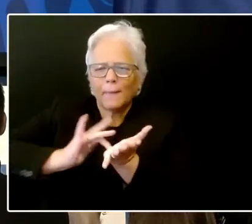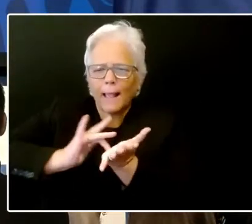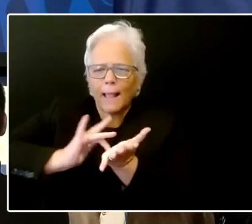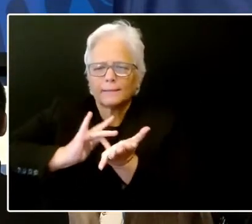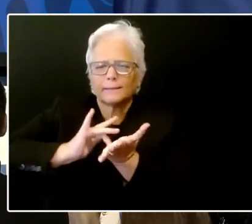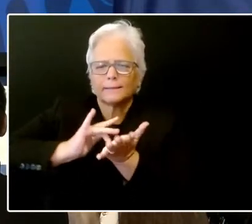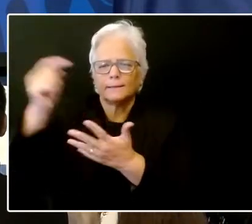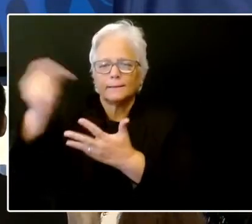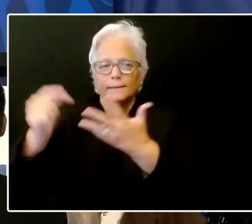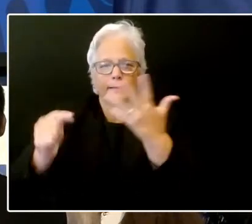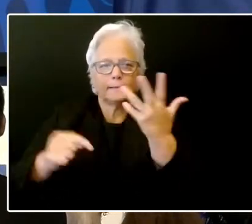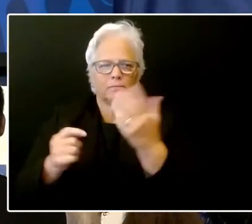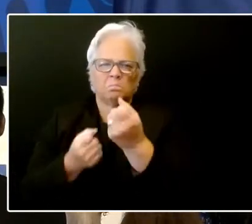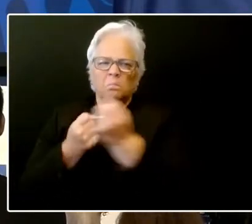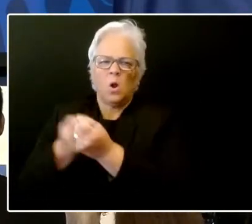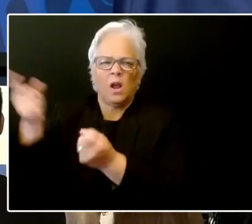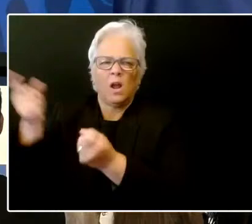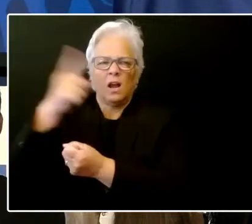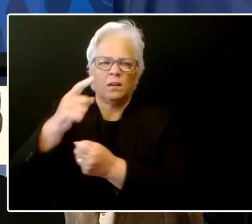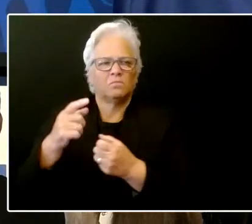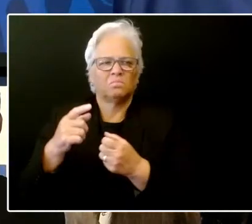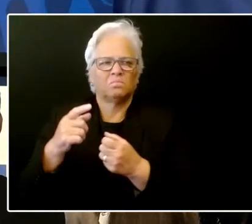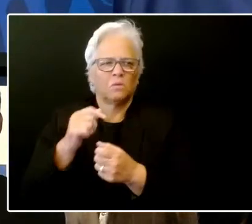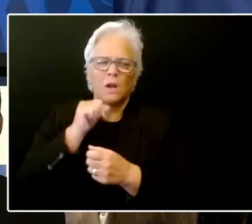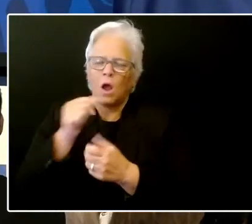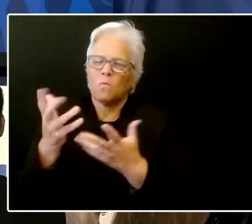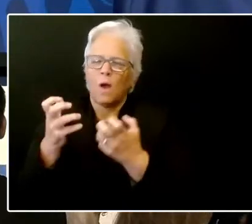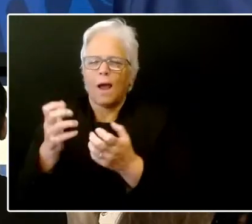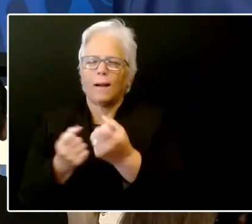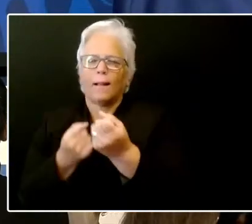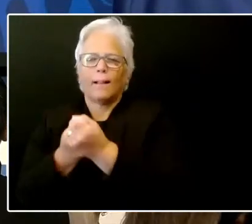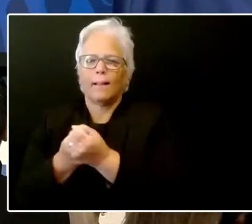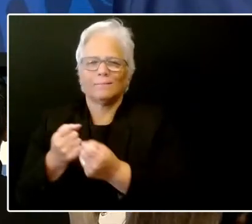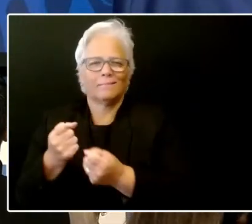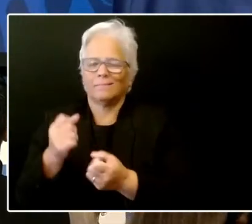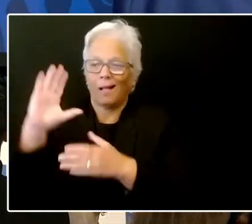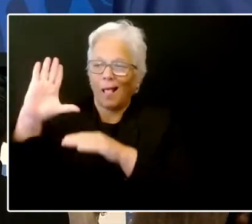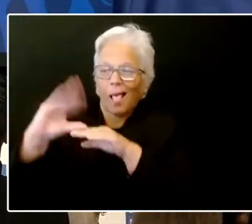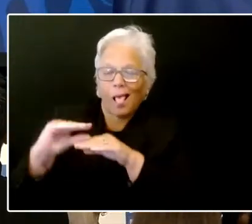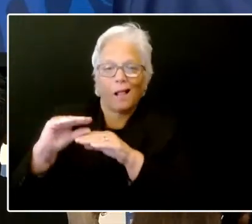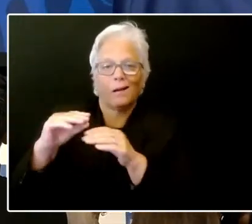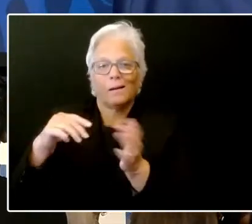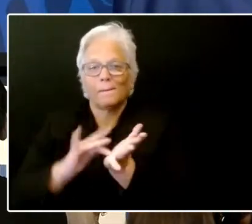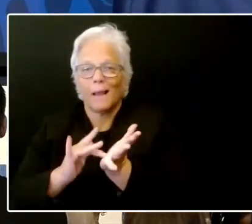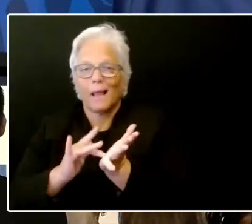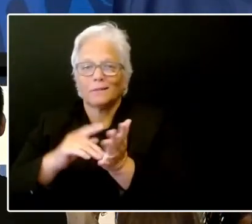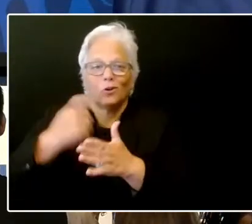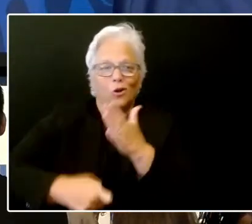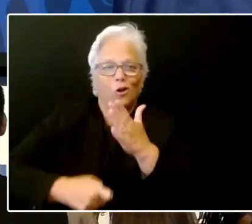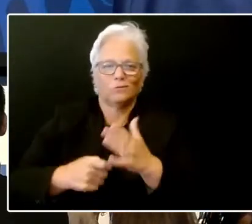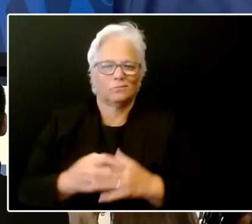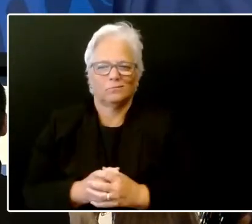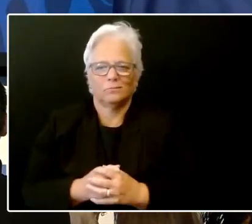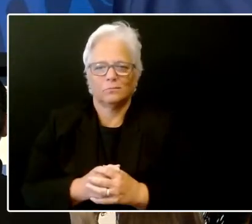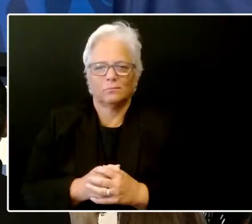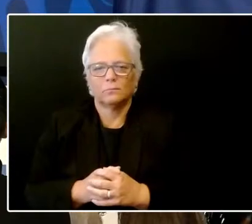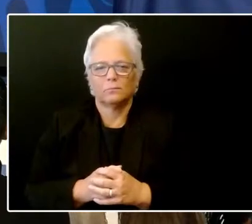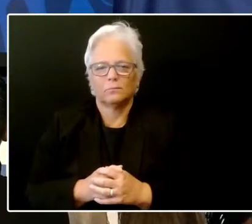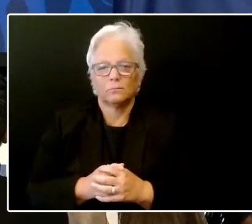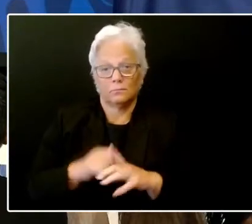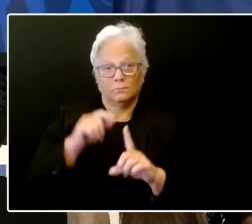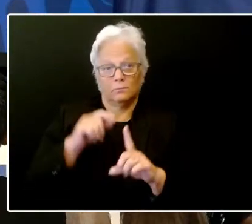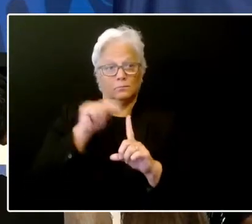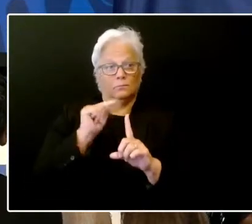example, South Asians are twice as likely to have diabetes, we capped the cost of insulin for seniors at $35